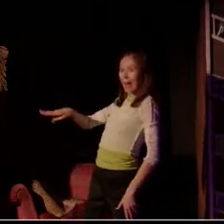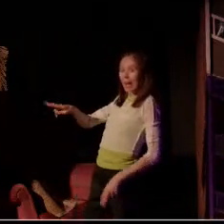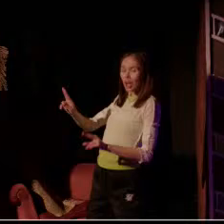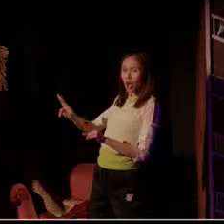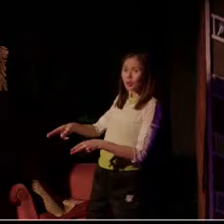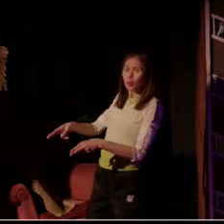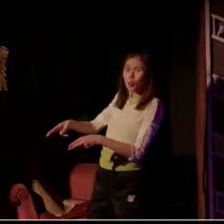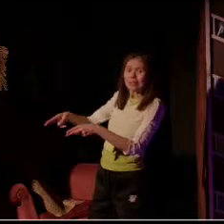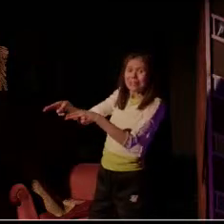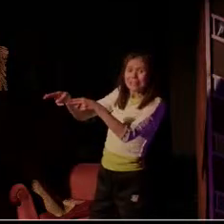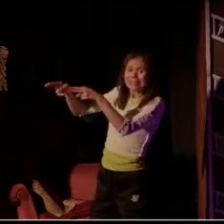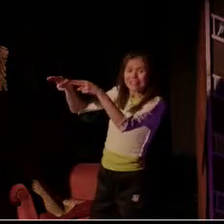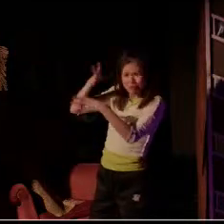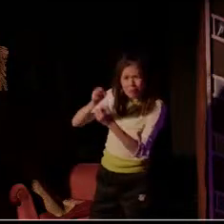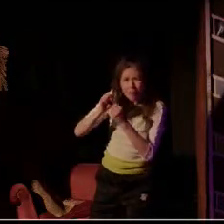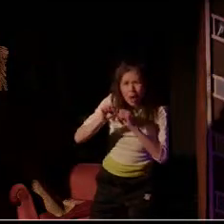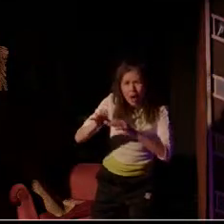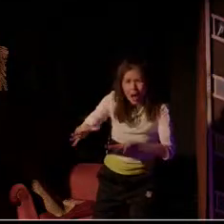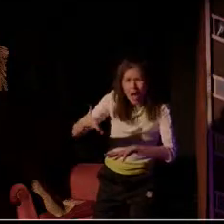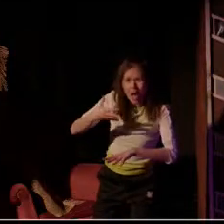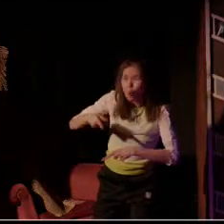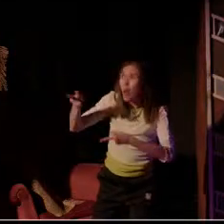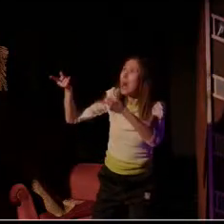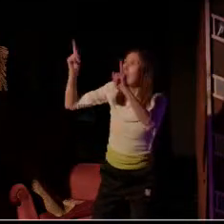Leontes whom I thirst to see.